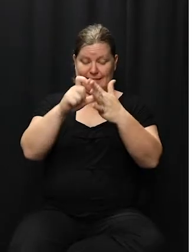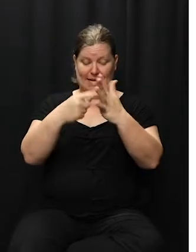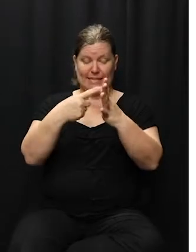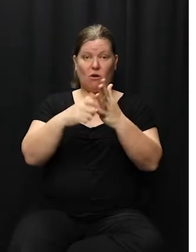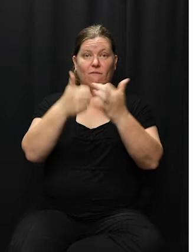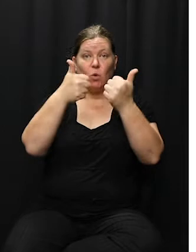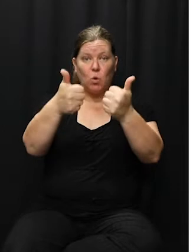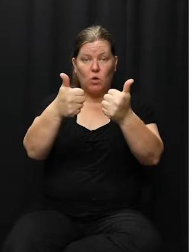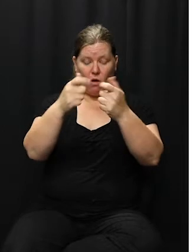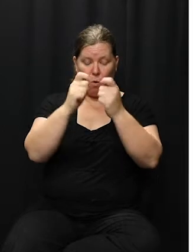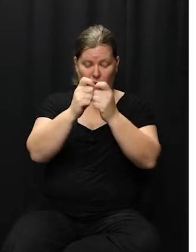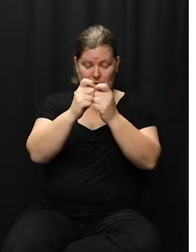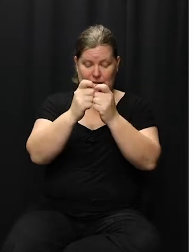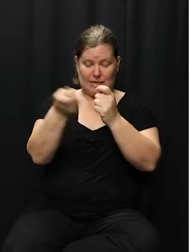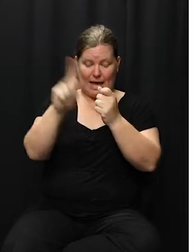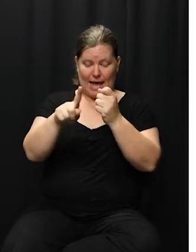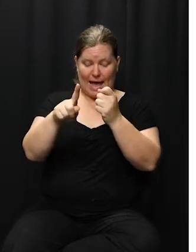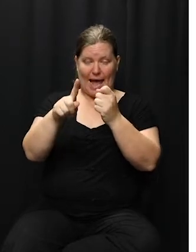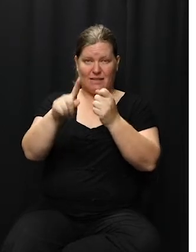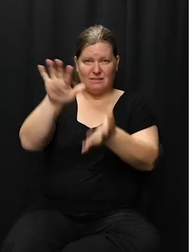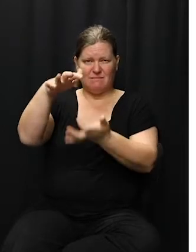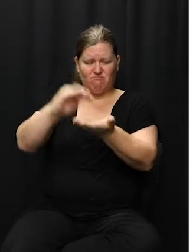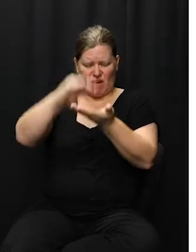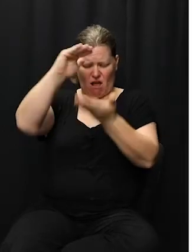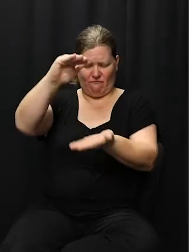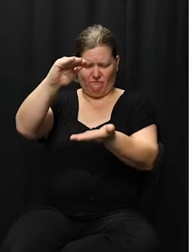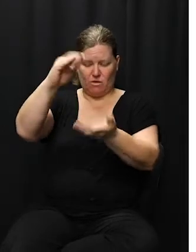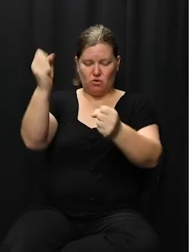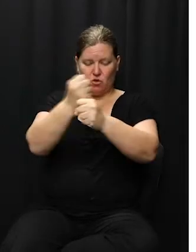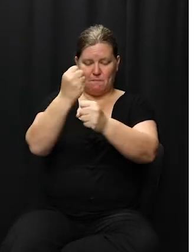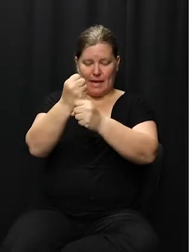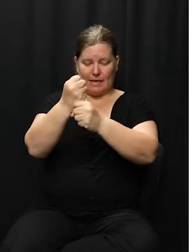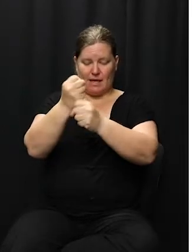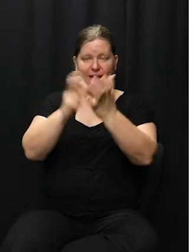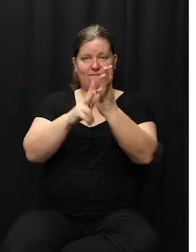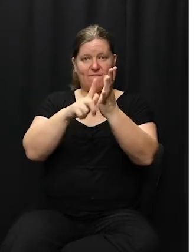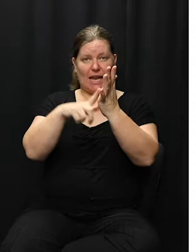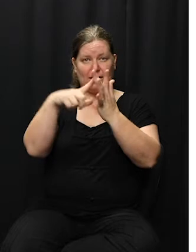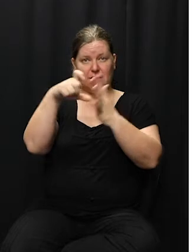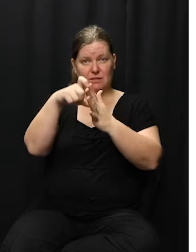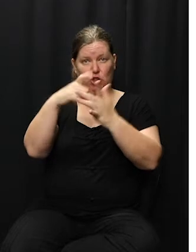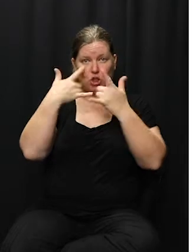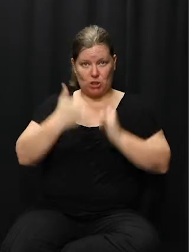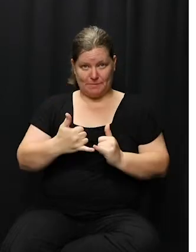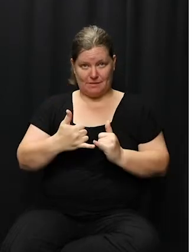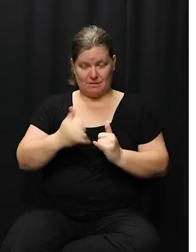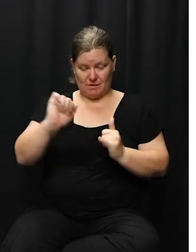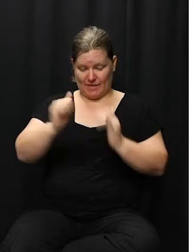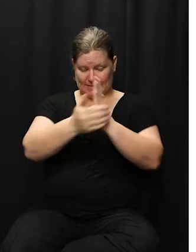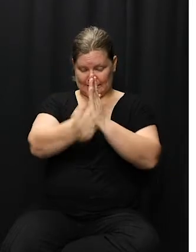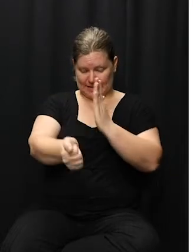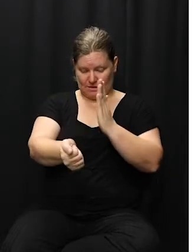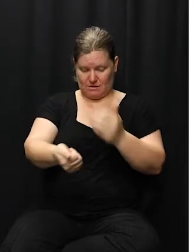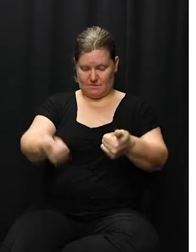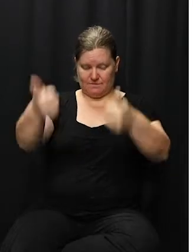So assessments must include the collection of good quality and quantity of data to